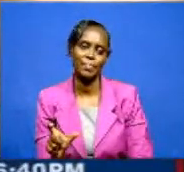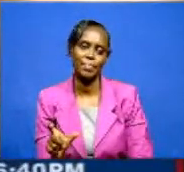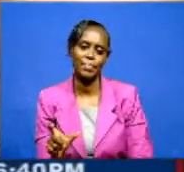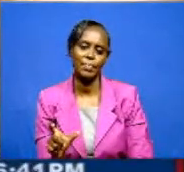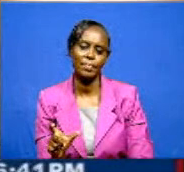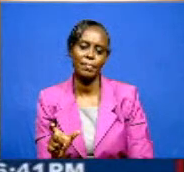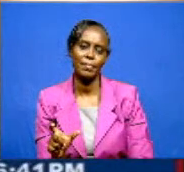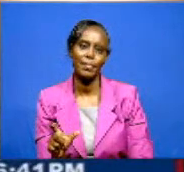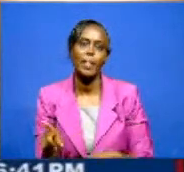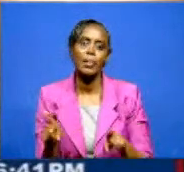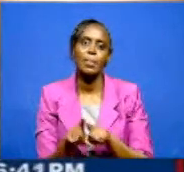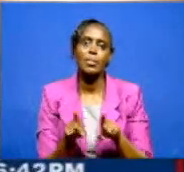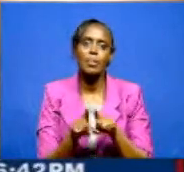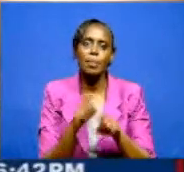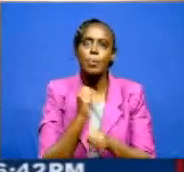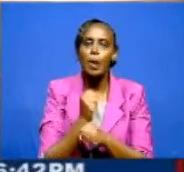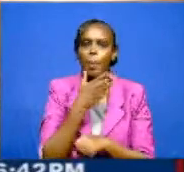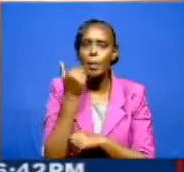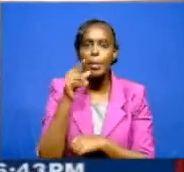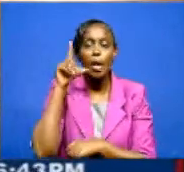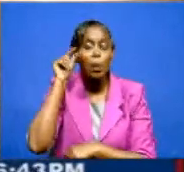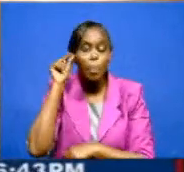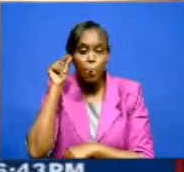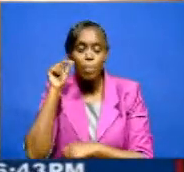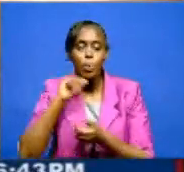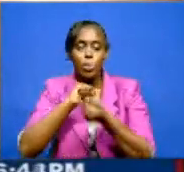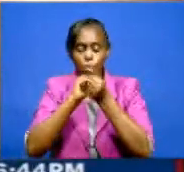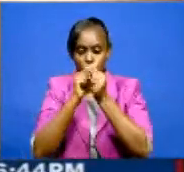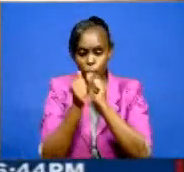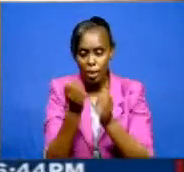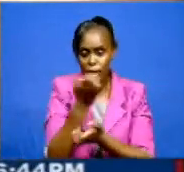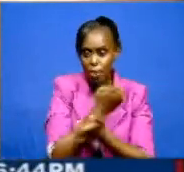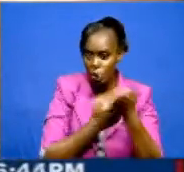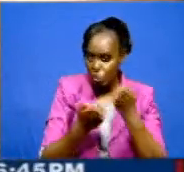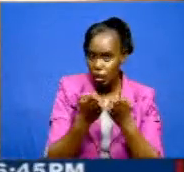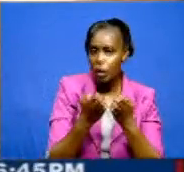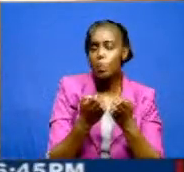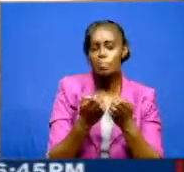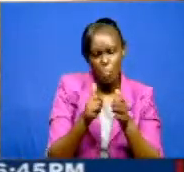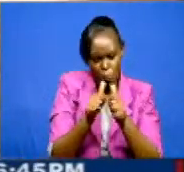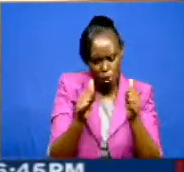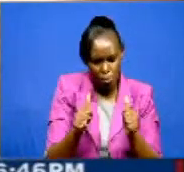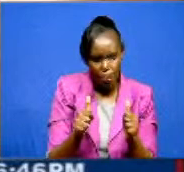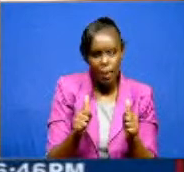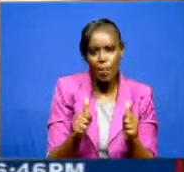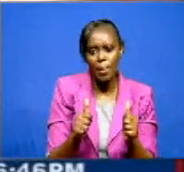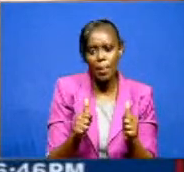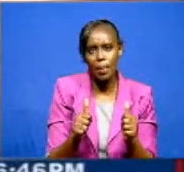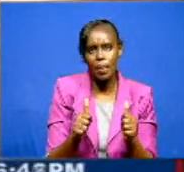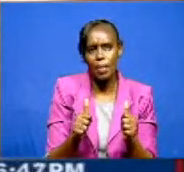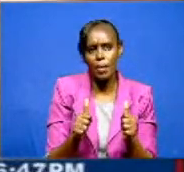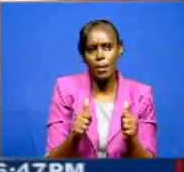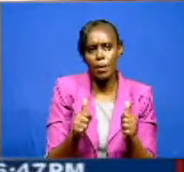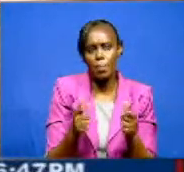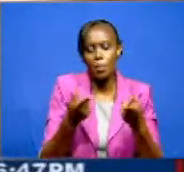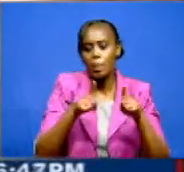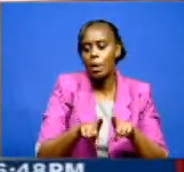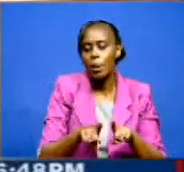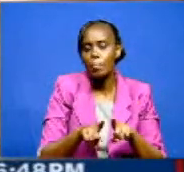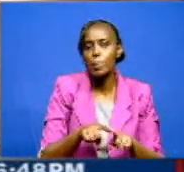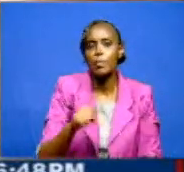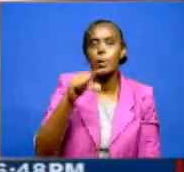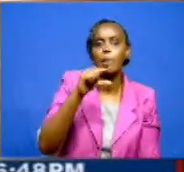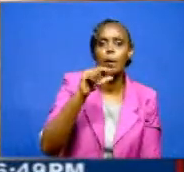at what can be done better in coast, can transform the economy and turn it on its head. But look at what happened to Galana